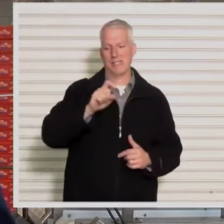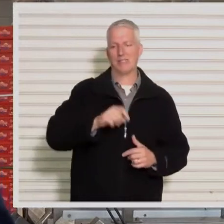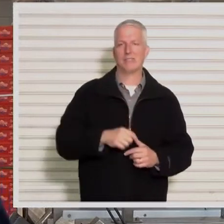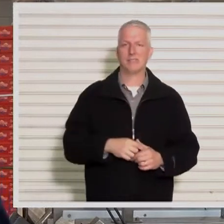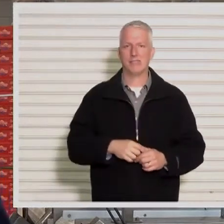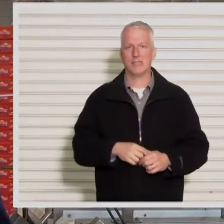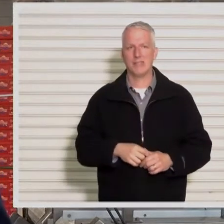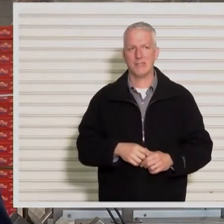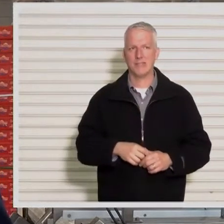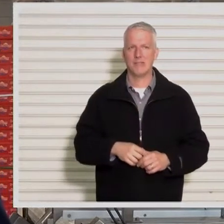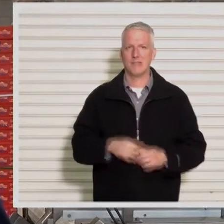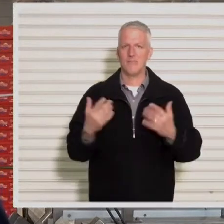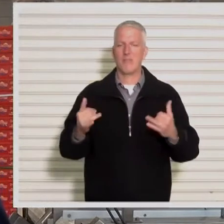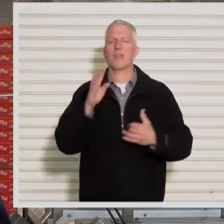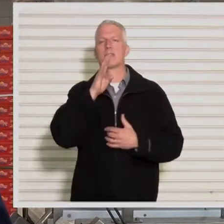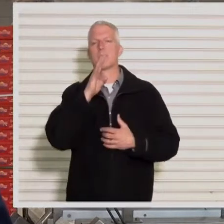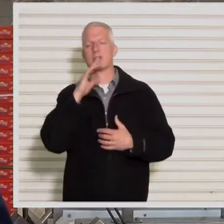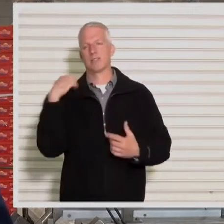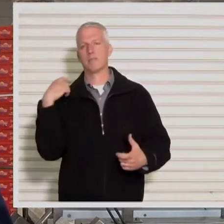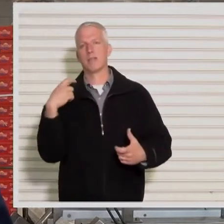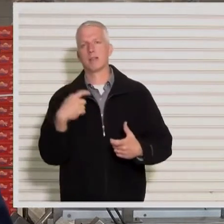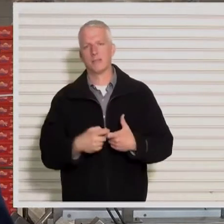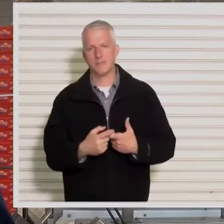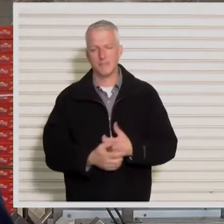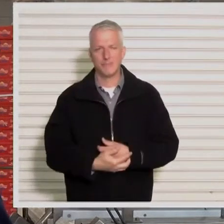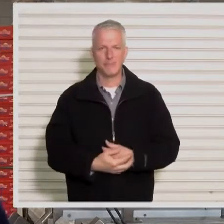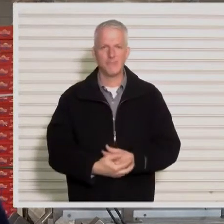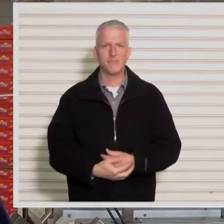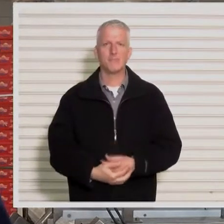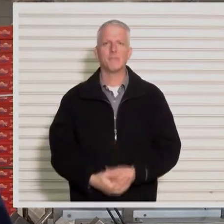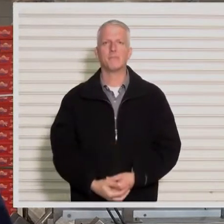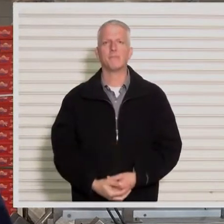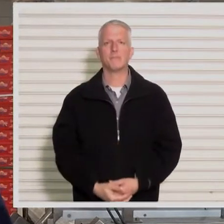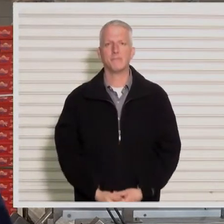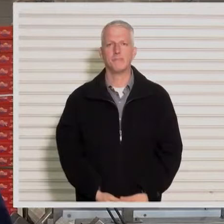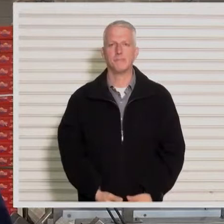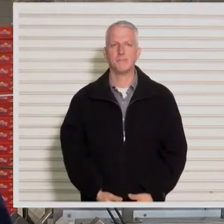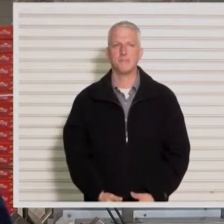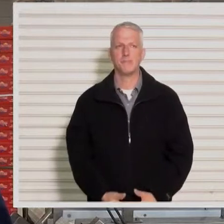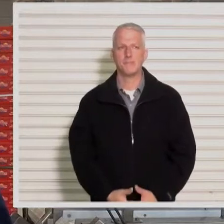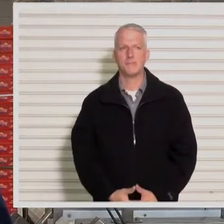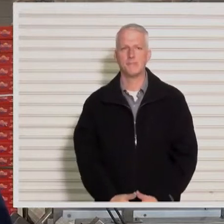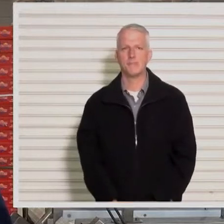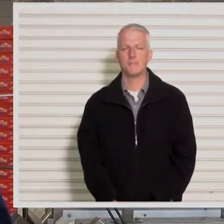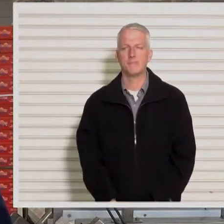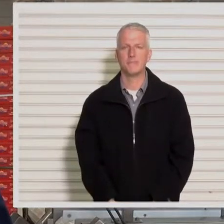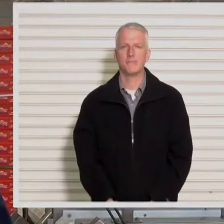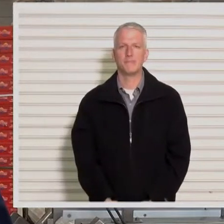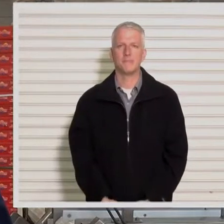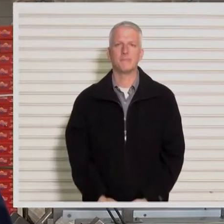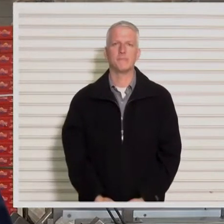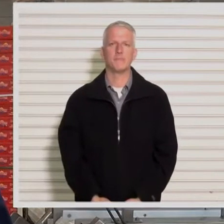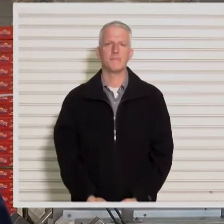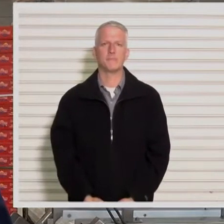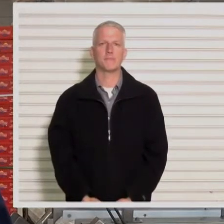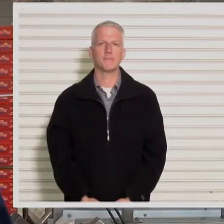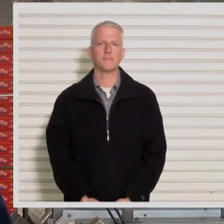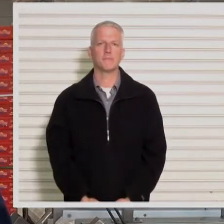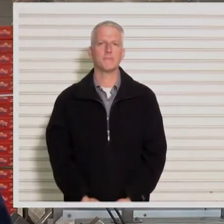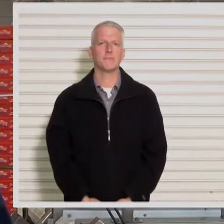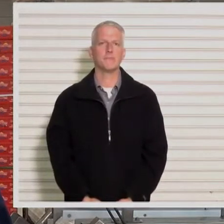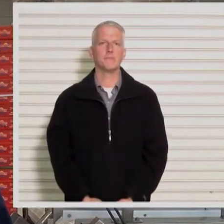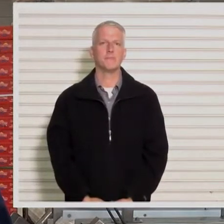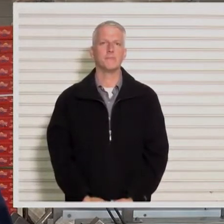Rápidamente, muchas gracias a todos que están aquí, a todas las organizaciones que han luchado para que nosotros podamos estar aquí